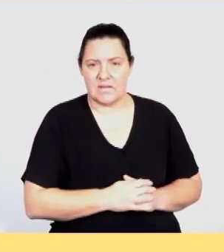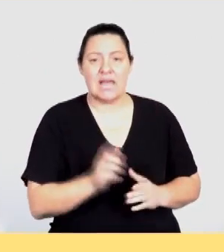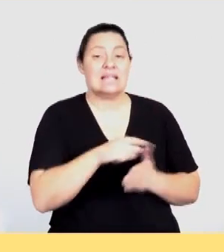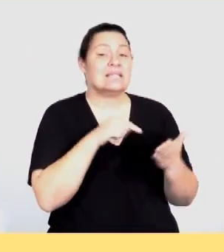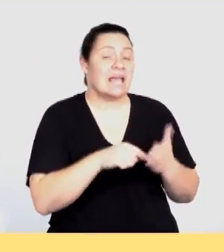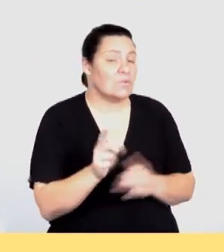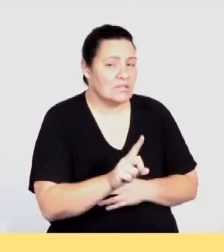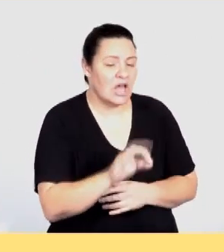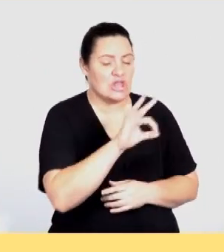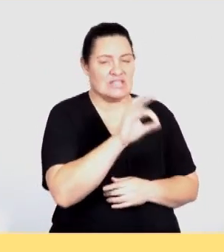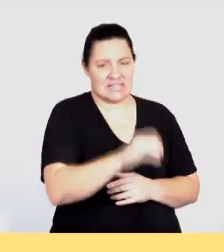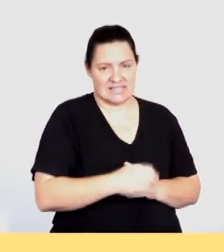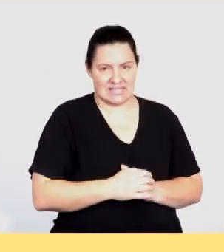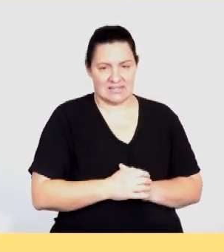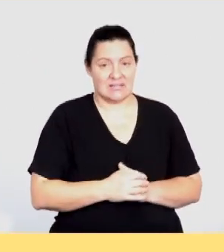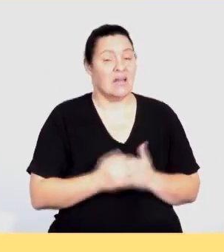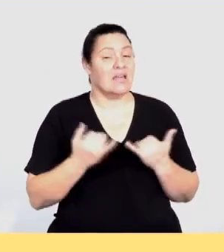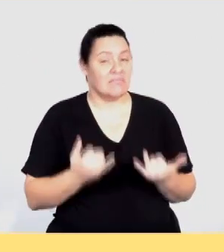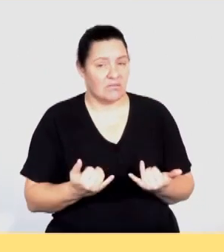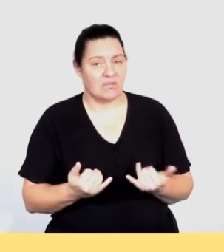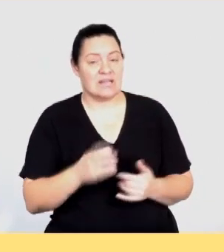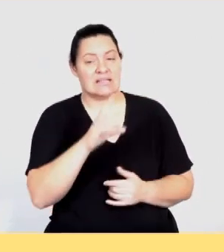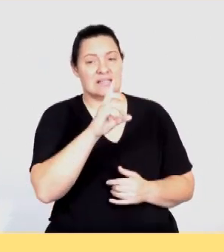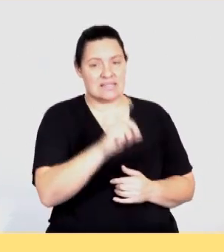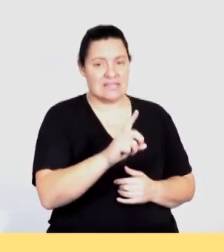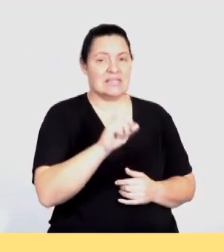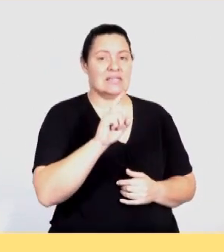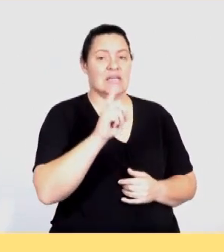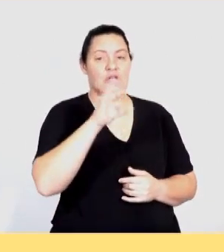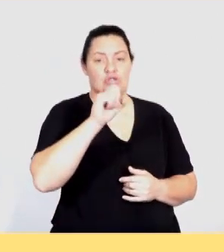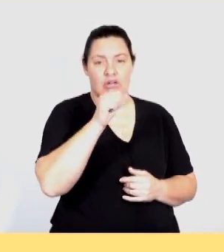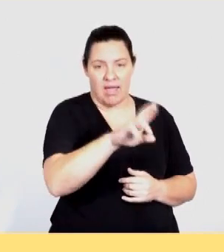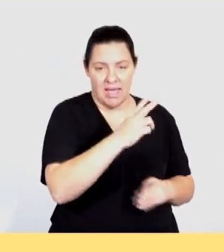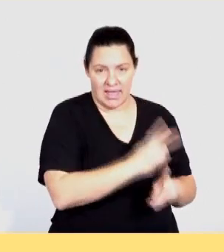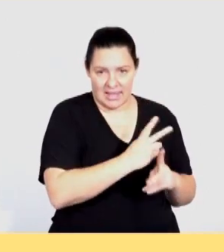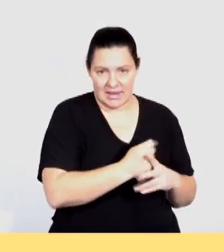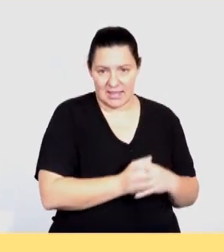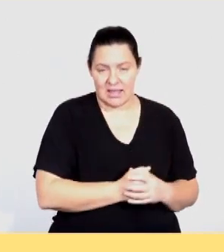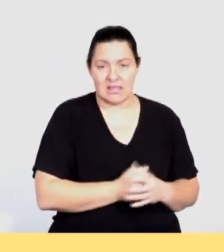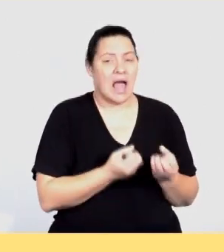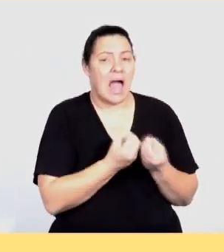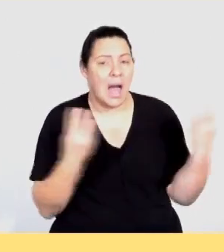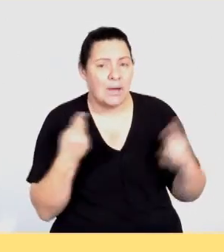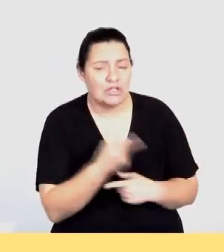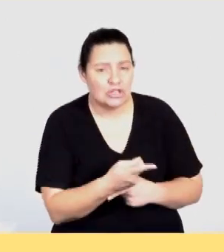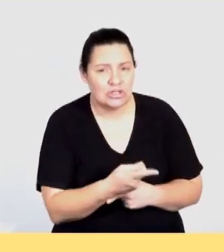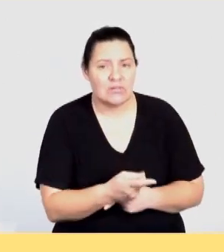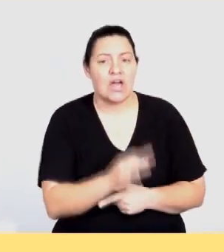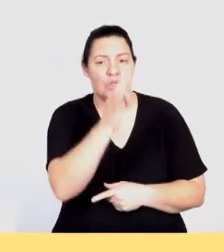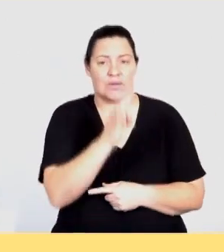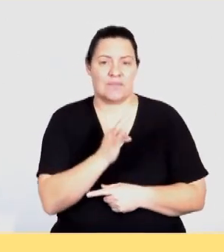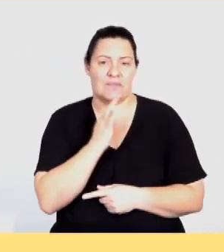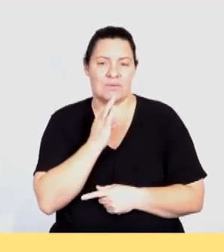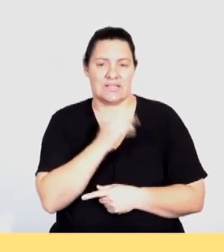405. What is the date? The 30th. And then D Sugar again. And then